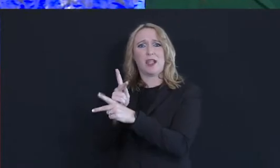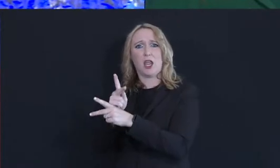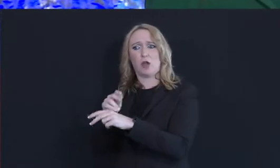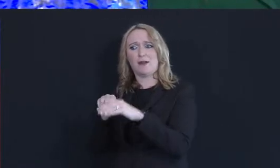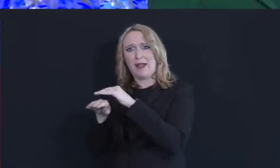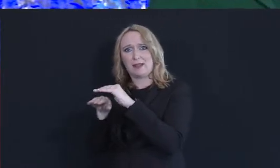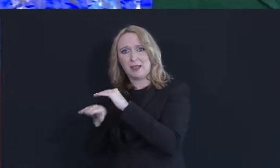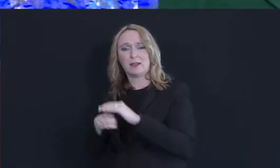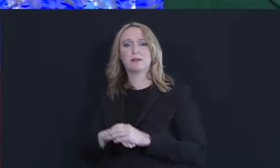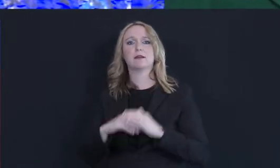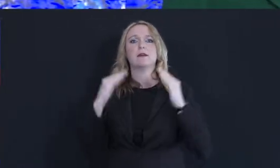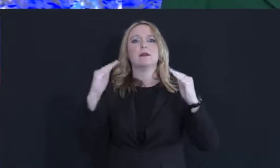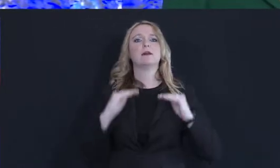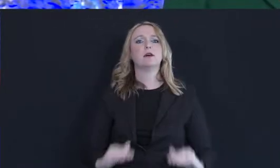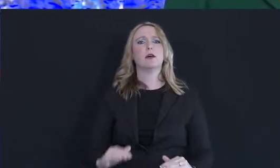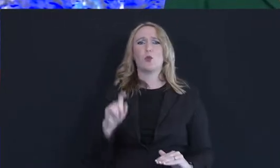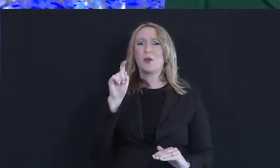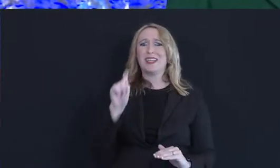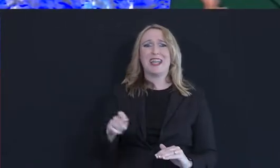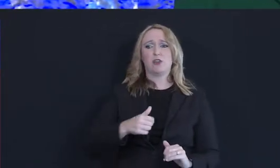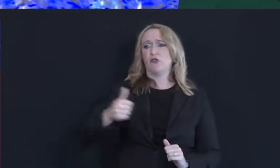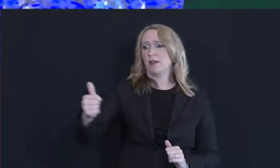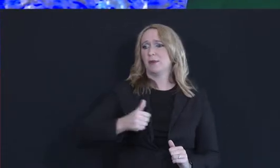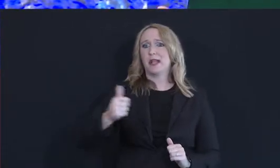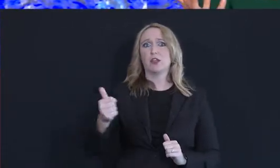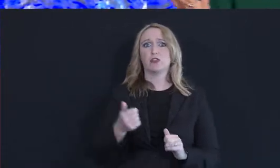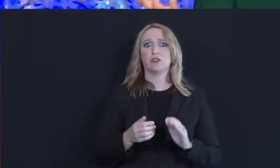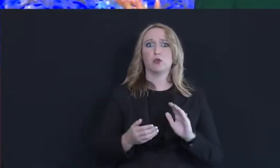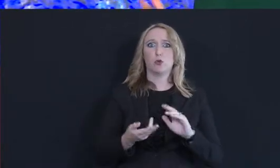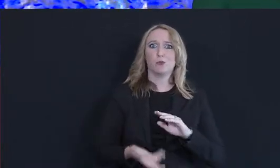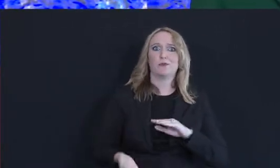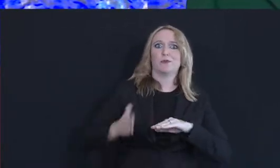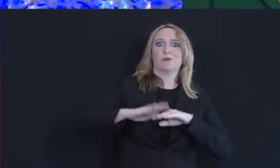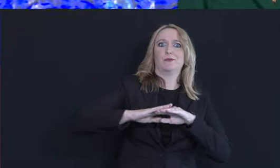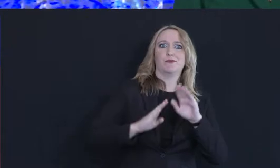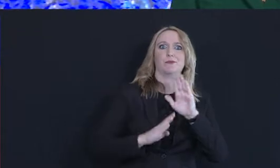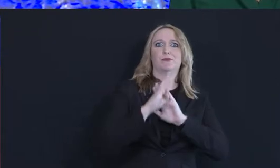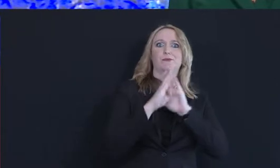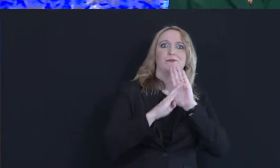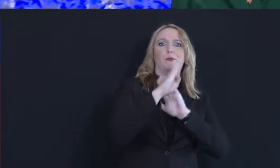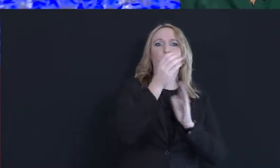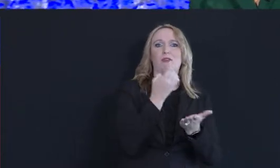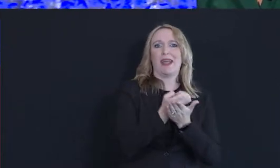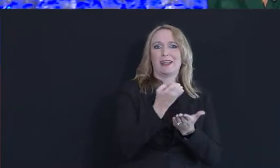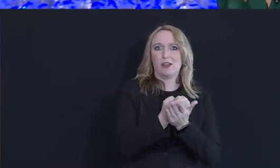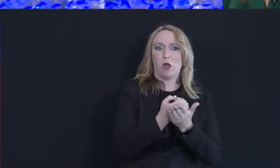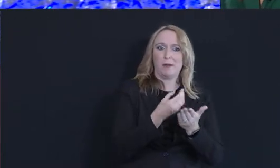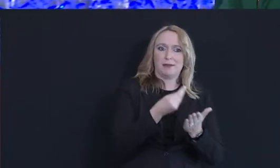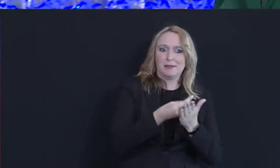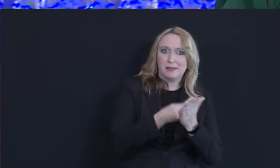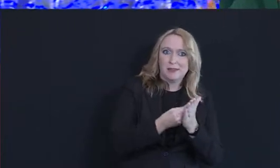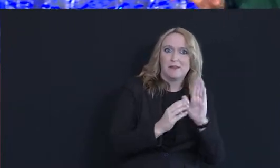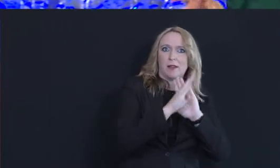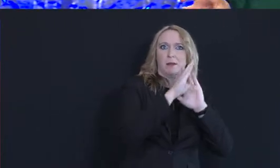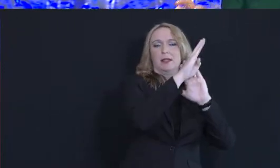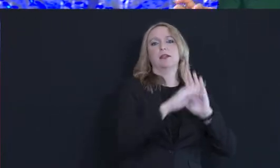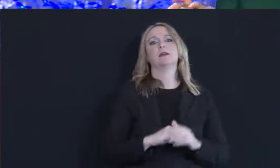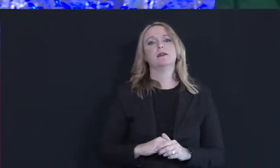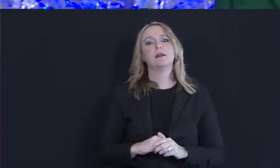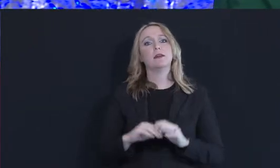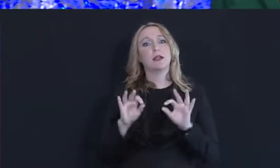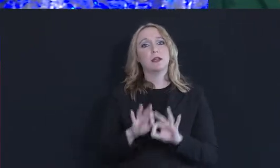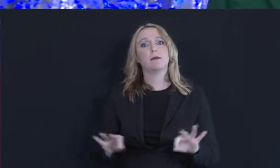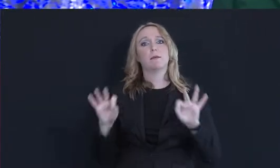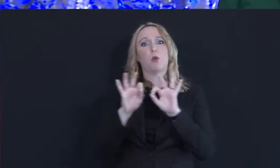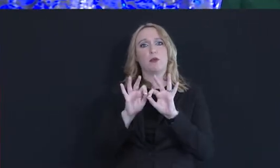projects to Spur Economic Development we know this works you see countless examples across the country we also have several